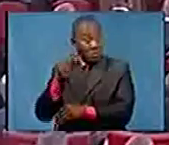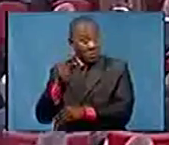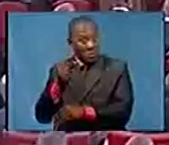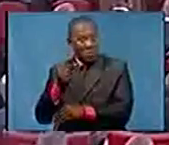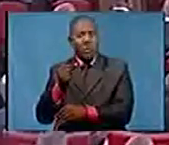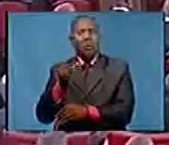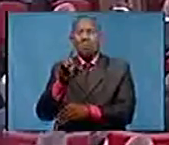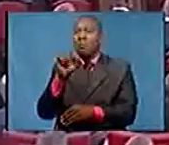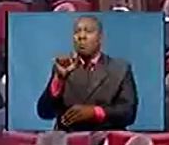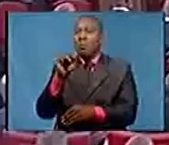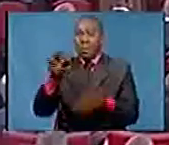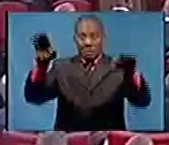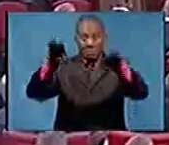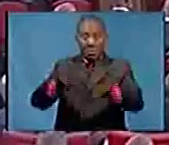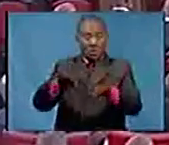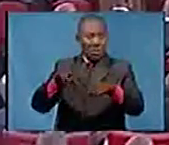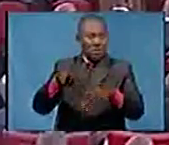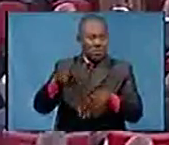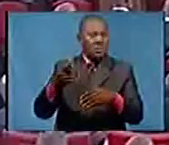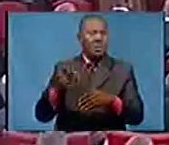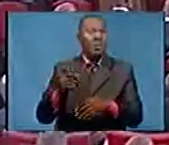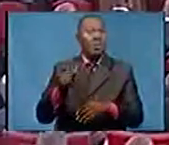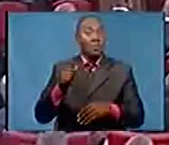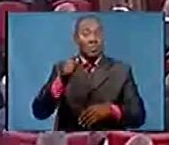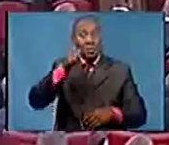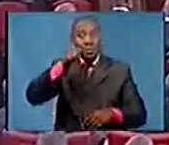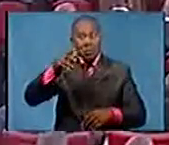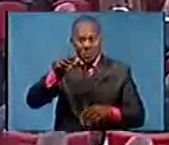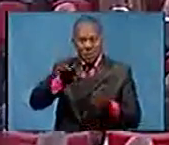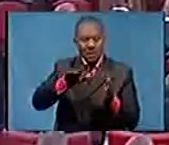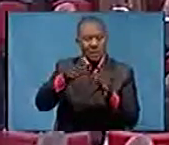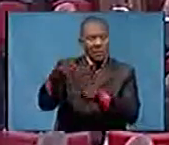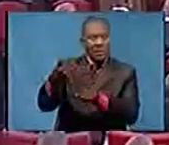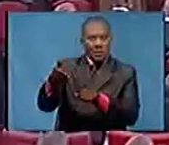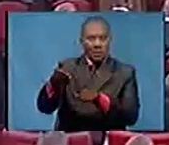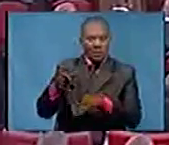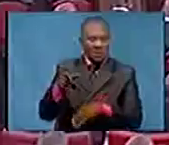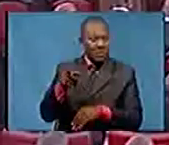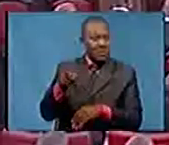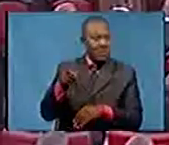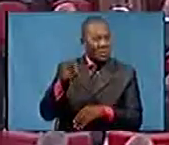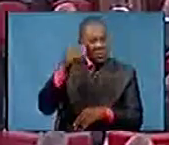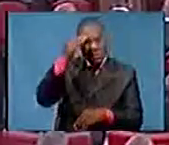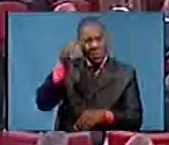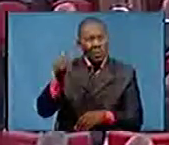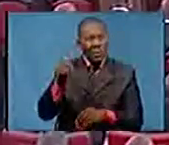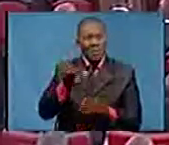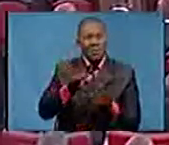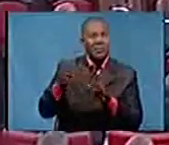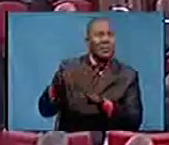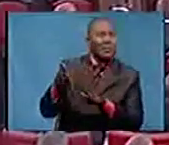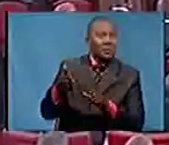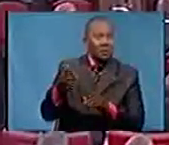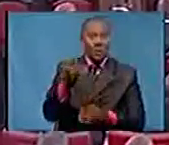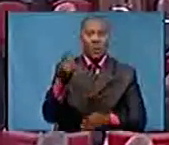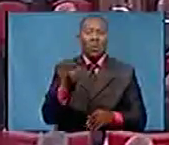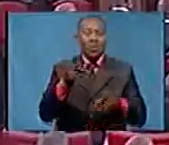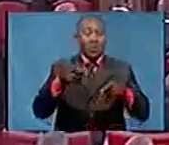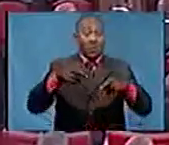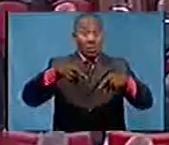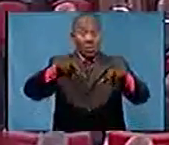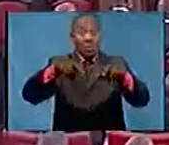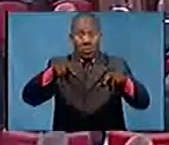constructed. A certain lady lost her life. She's called Perfect because the only access to the